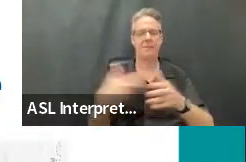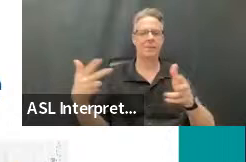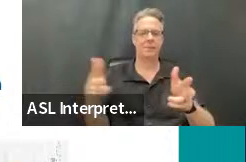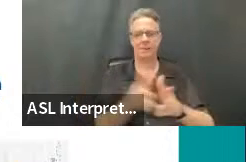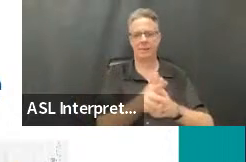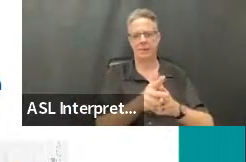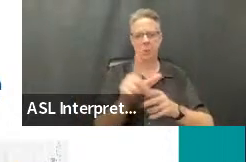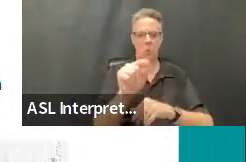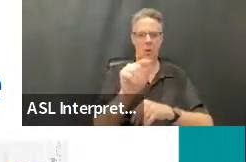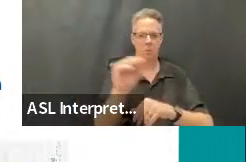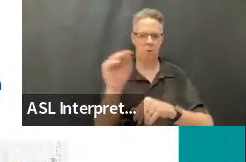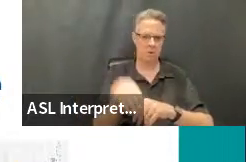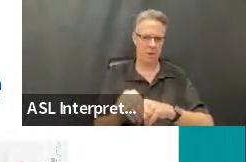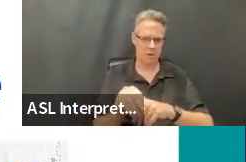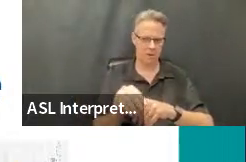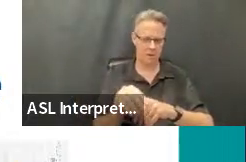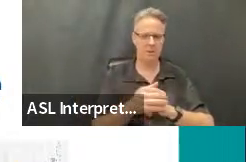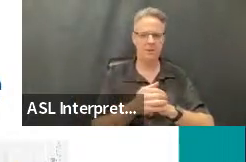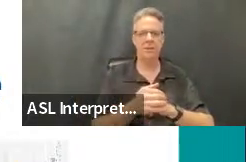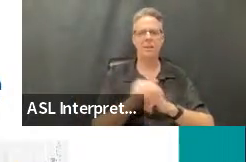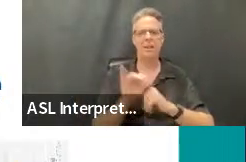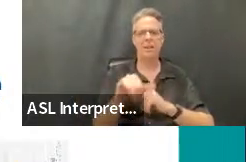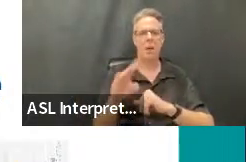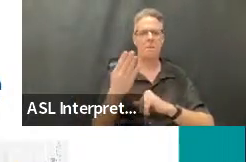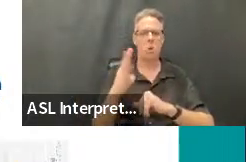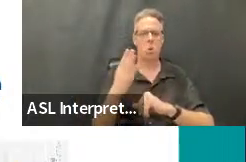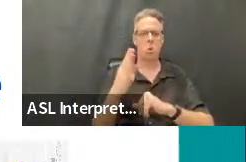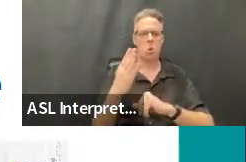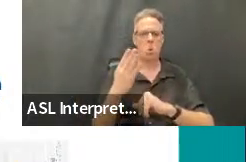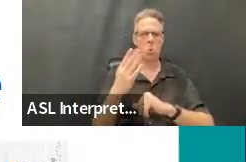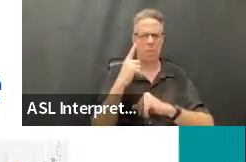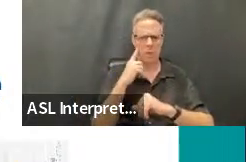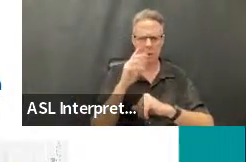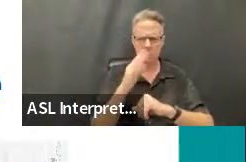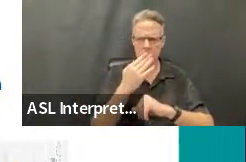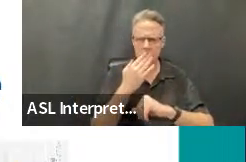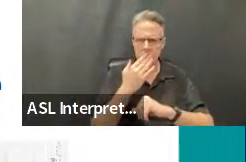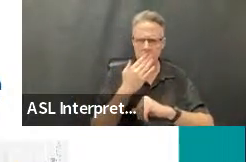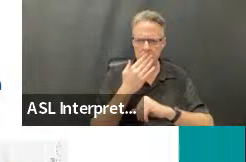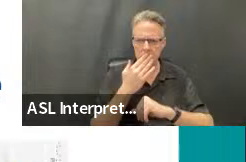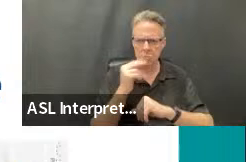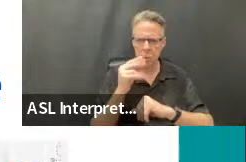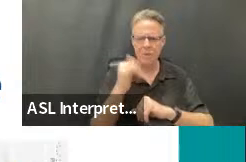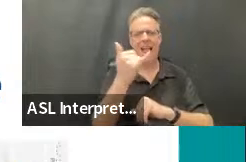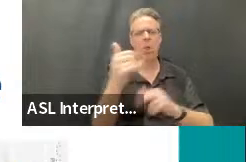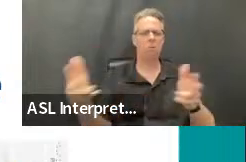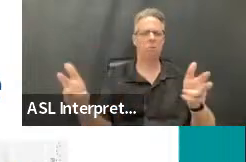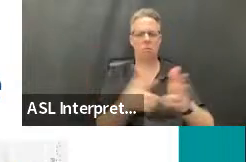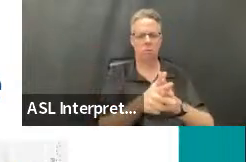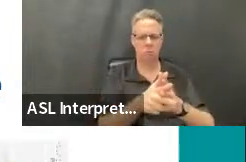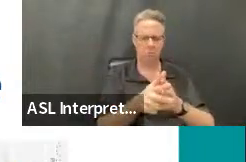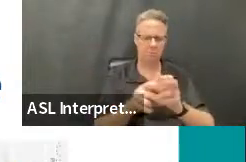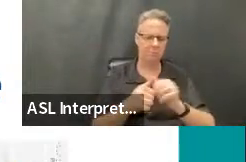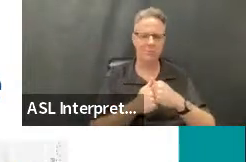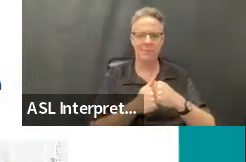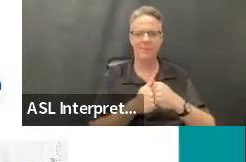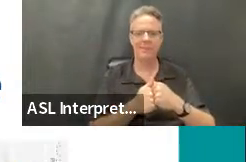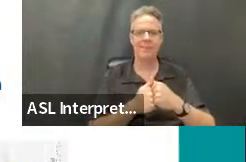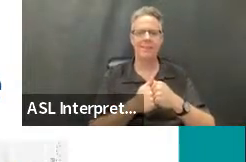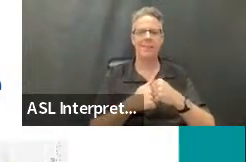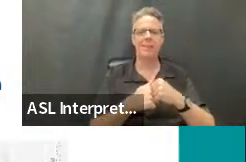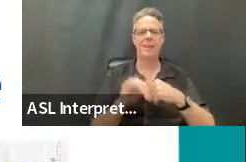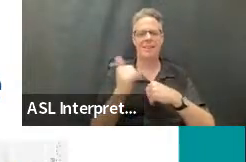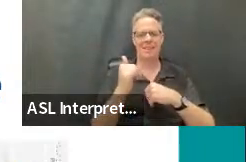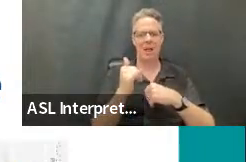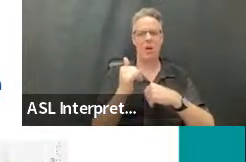about 20%, which is the blue, I think. No, sorry. Side swipe is yellow. I just zoom in on myself. The